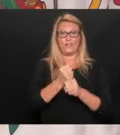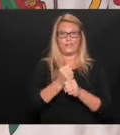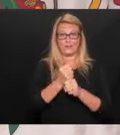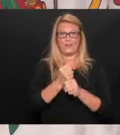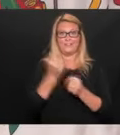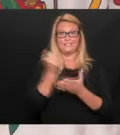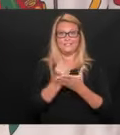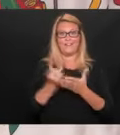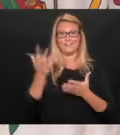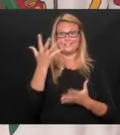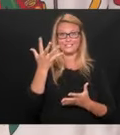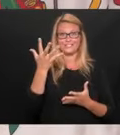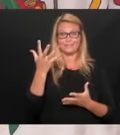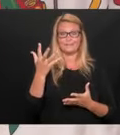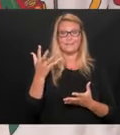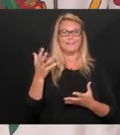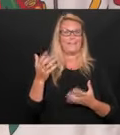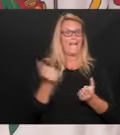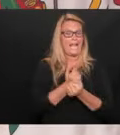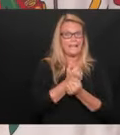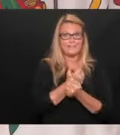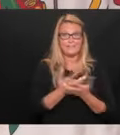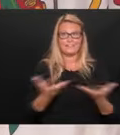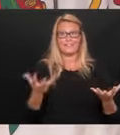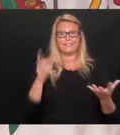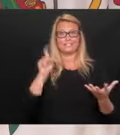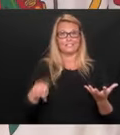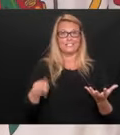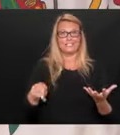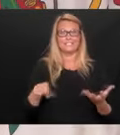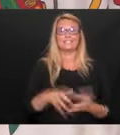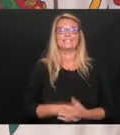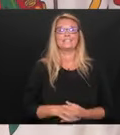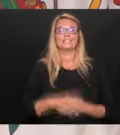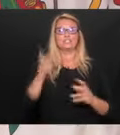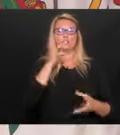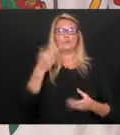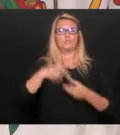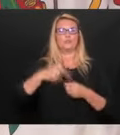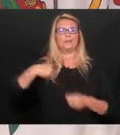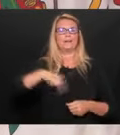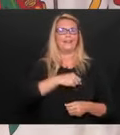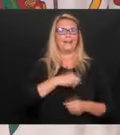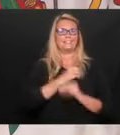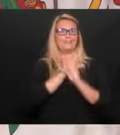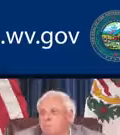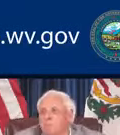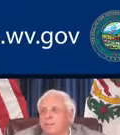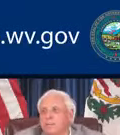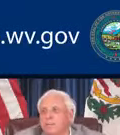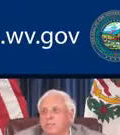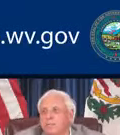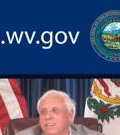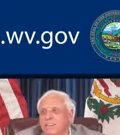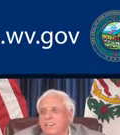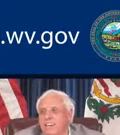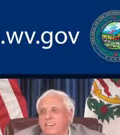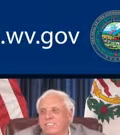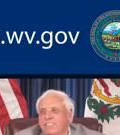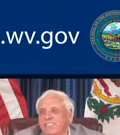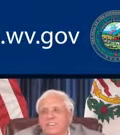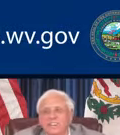everything to, room, board, everything. And Ashley's joining us virtually today, and I can't wait to see her, so bring her up.